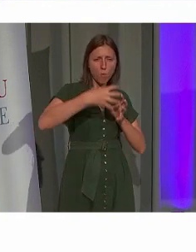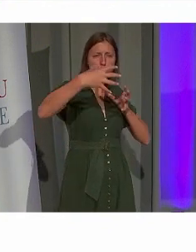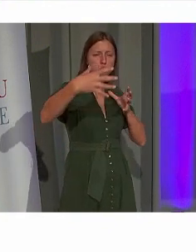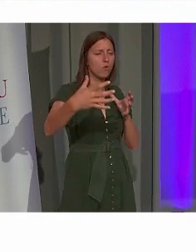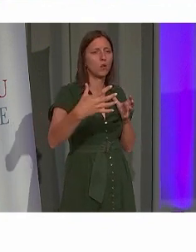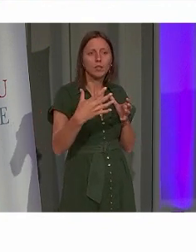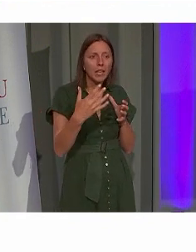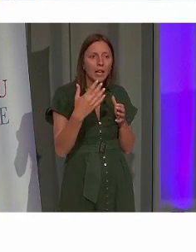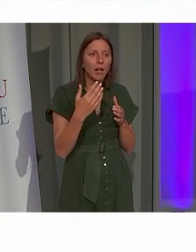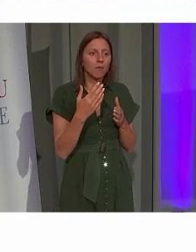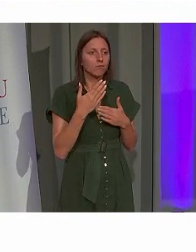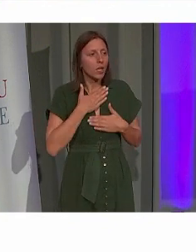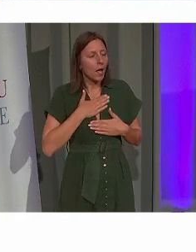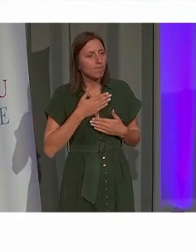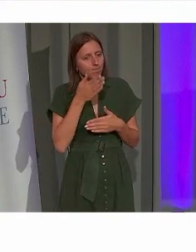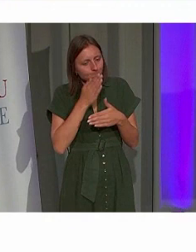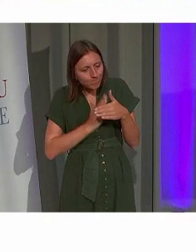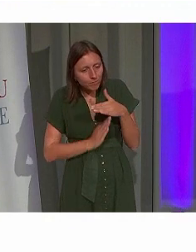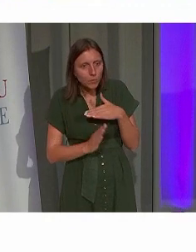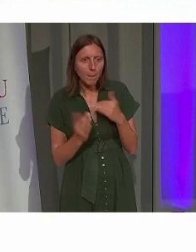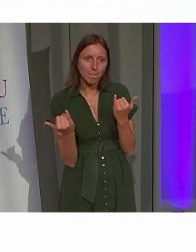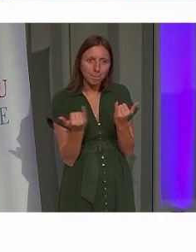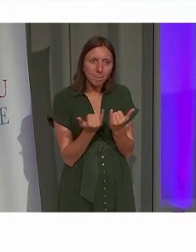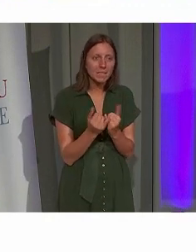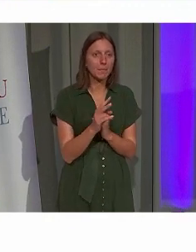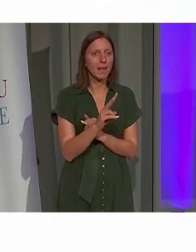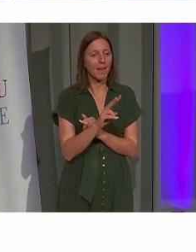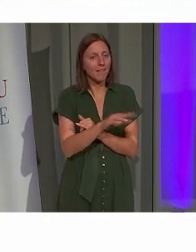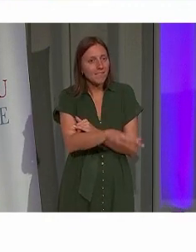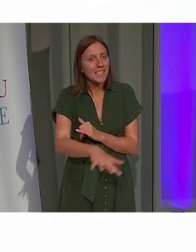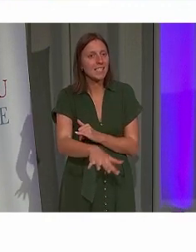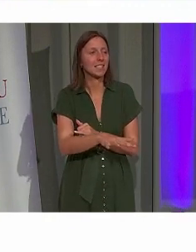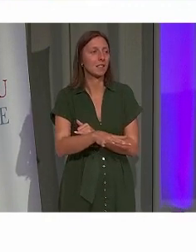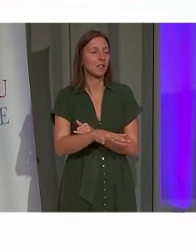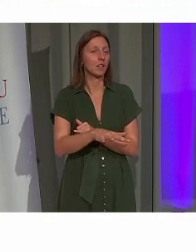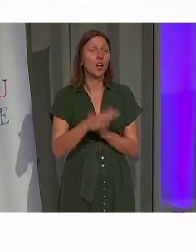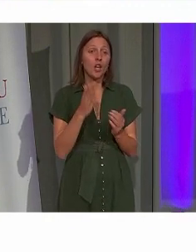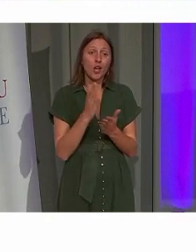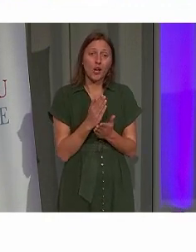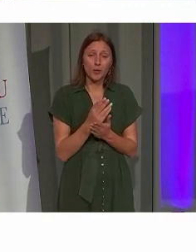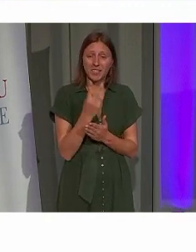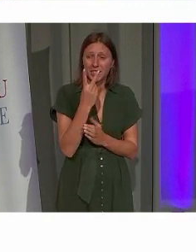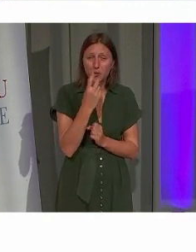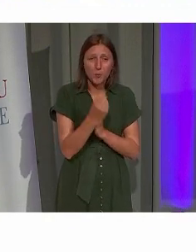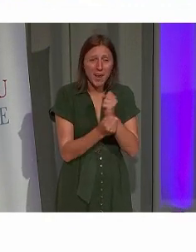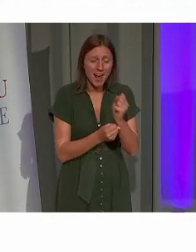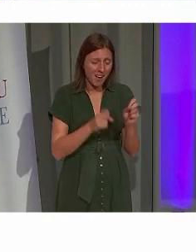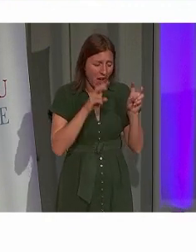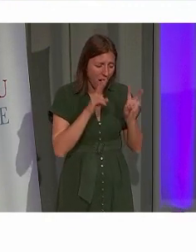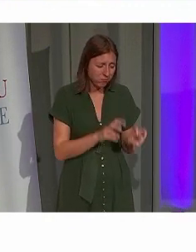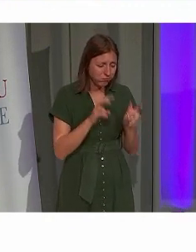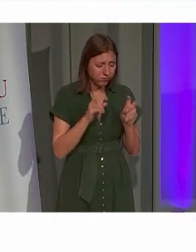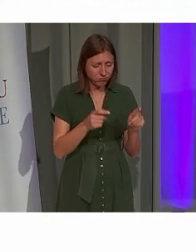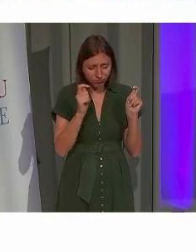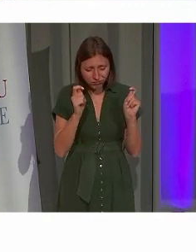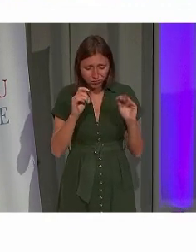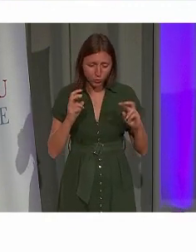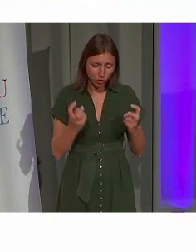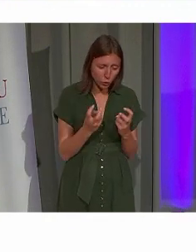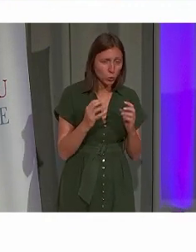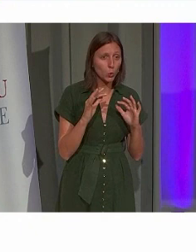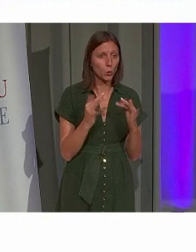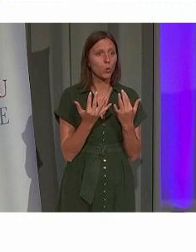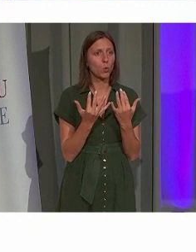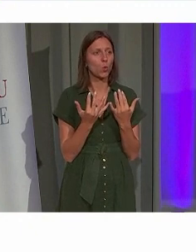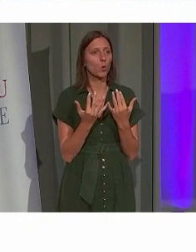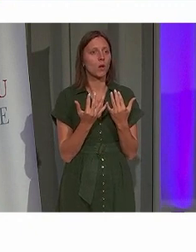of the integrity, because we wanted to keep the integrity of the surrounding area. We studied the